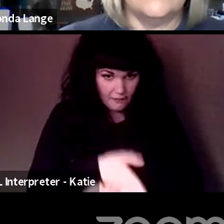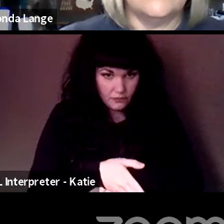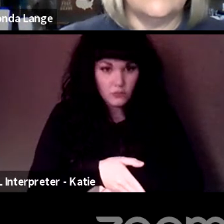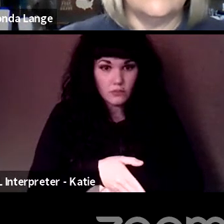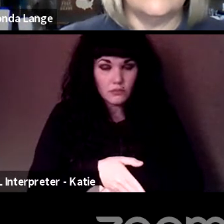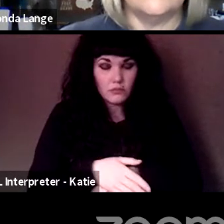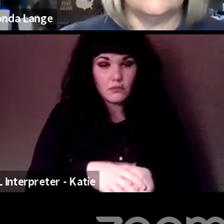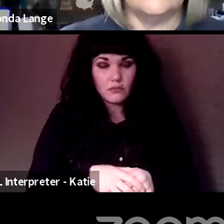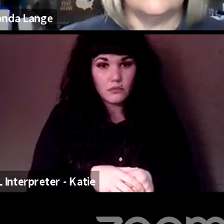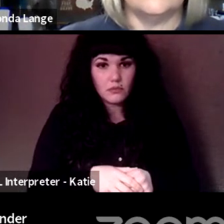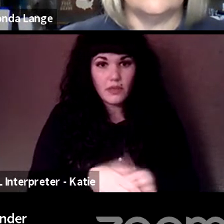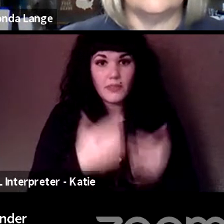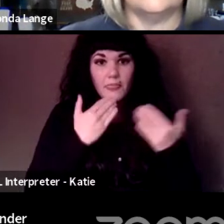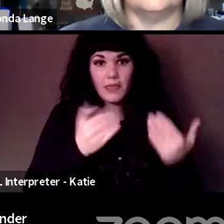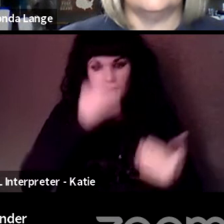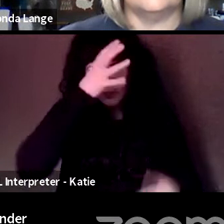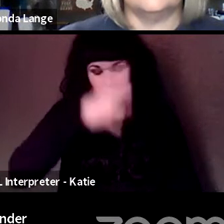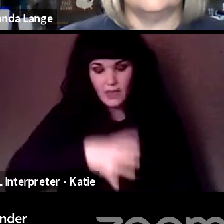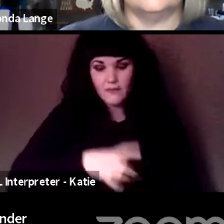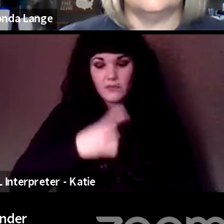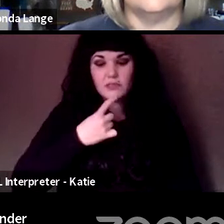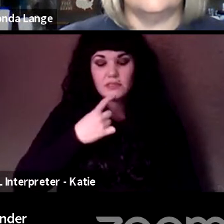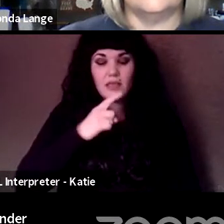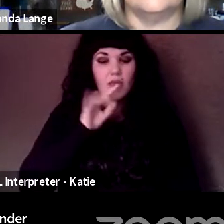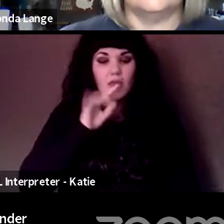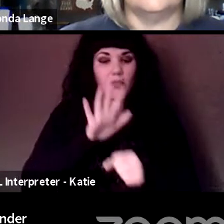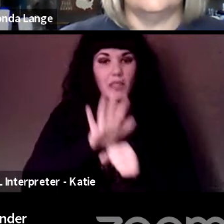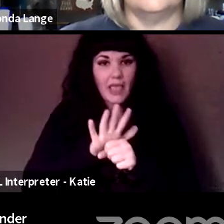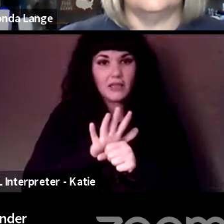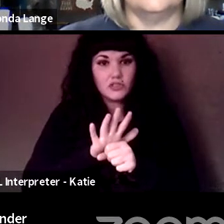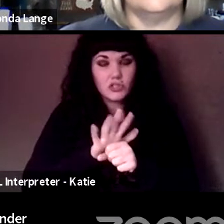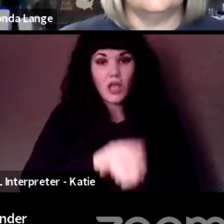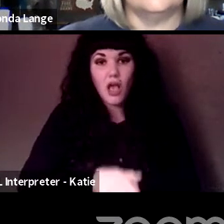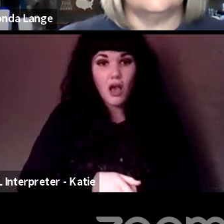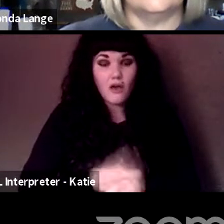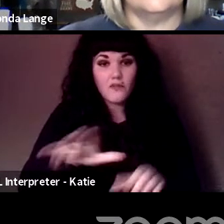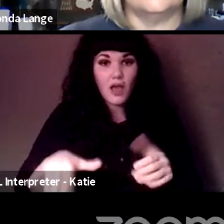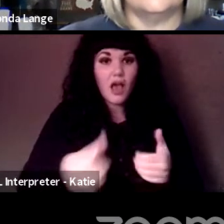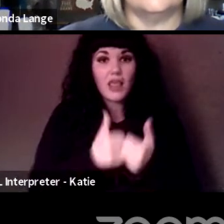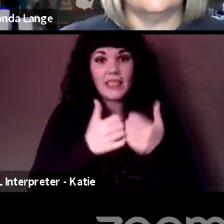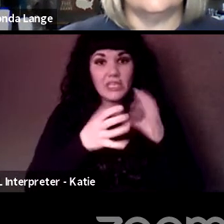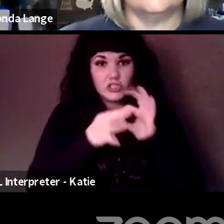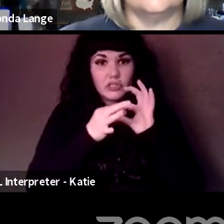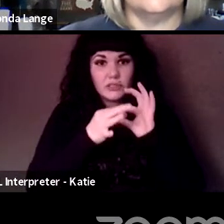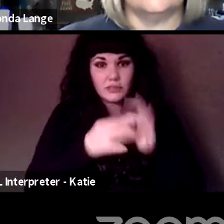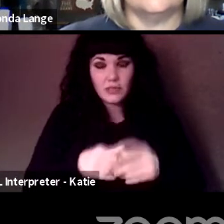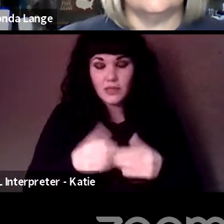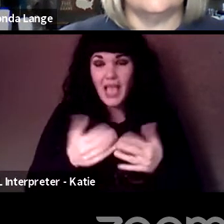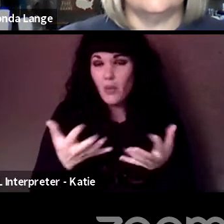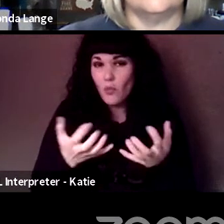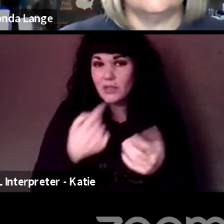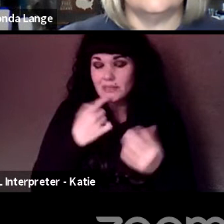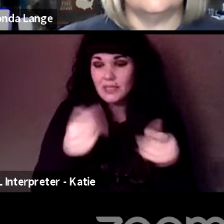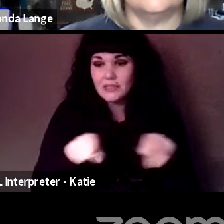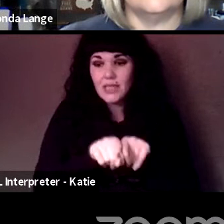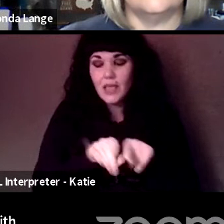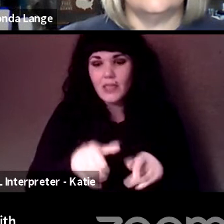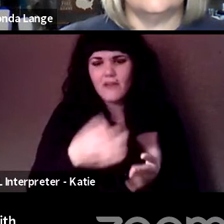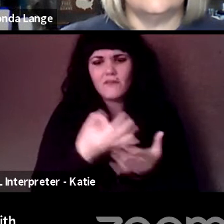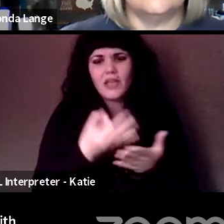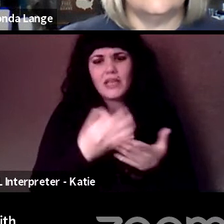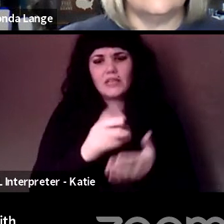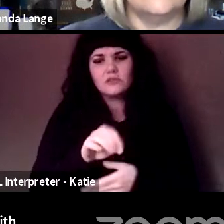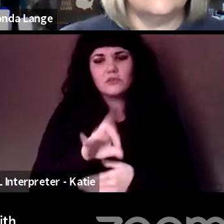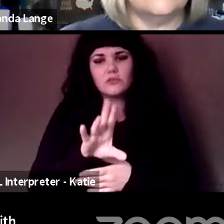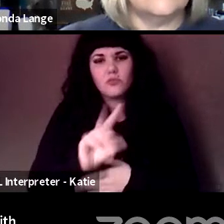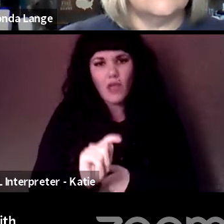the Pledge of Allegiance, which I was going to do, which freed me up with a little more time here. So I'd like to say that the draft financial document summary that you received today on